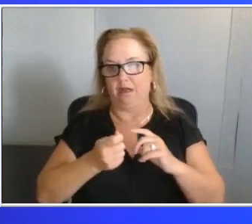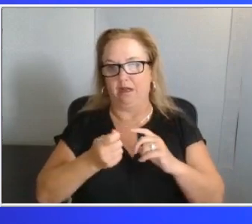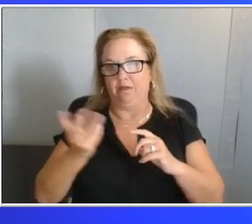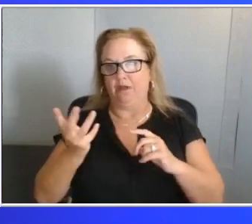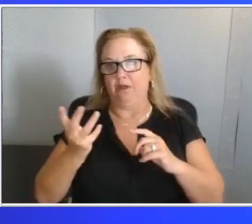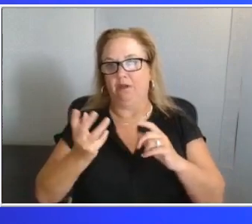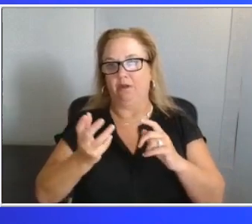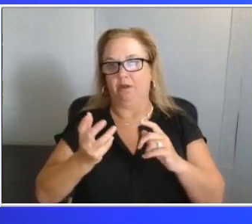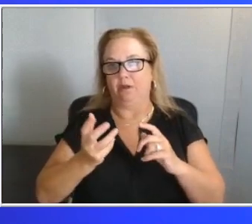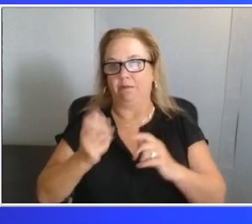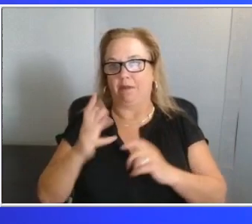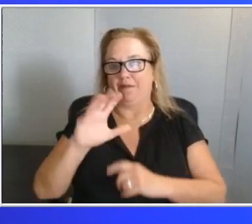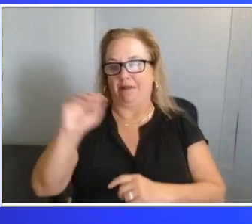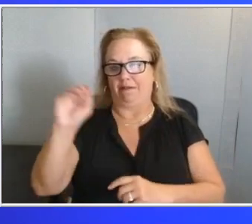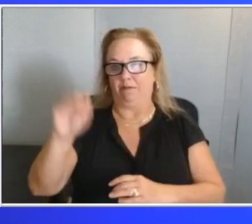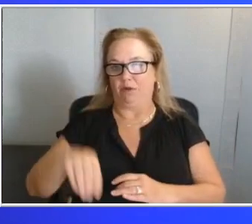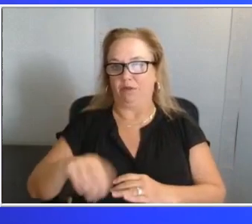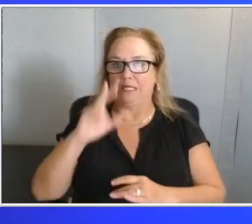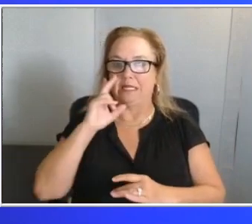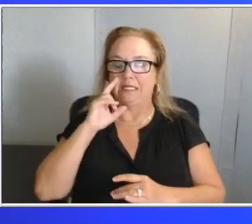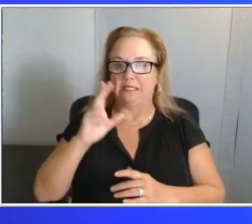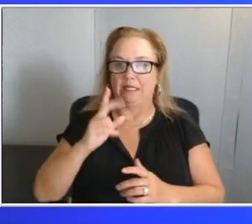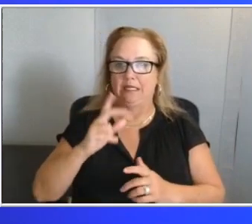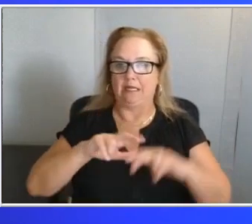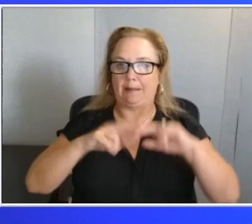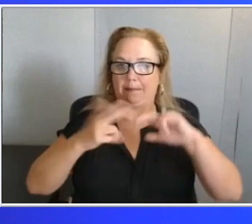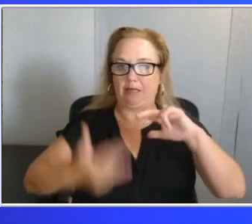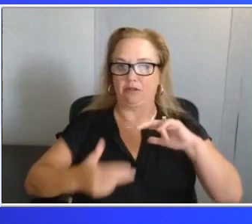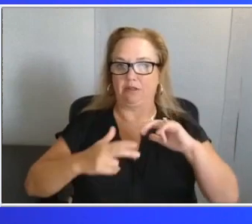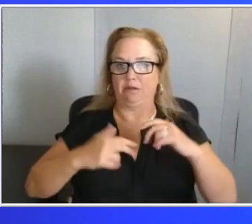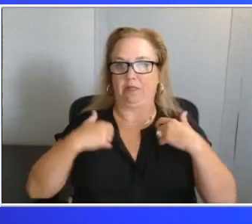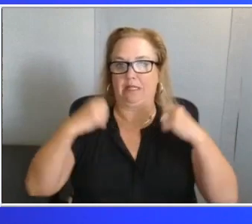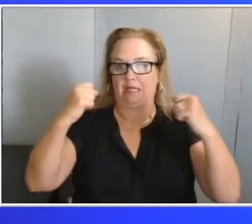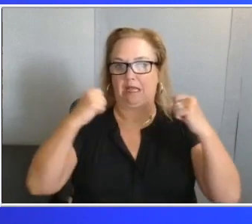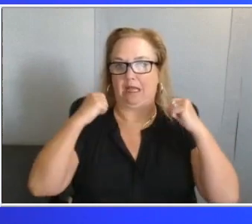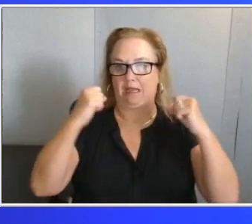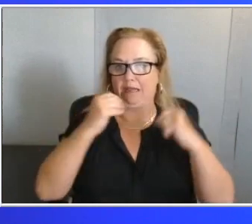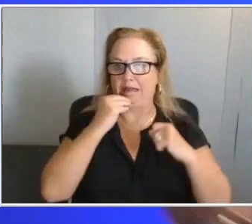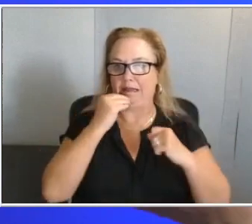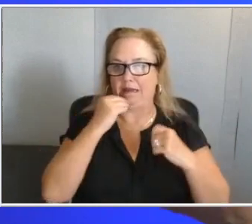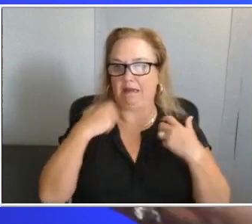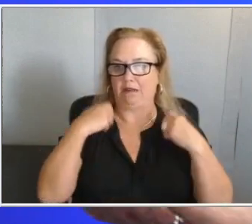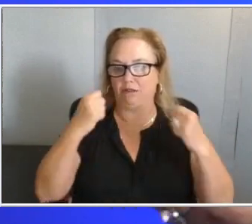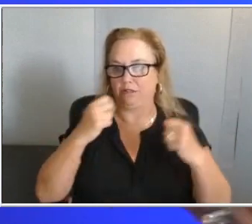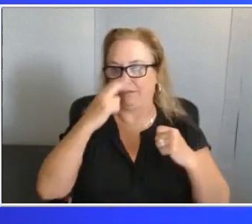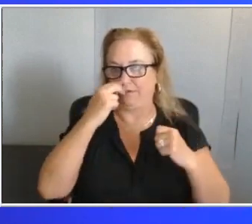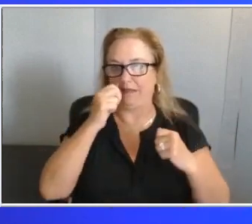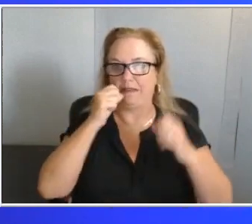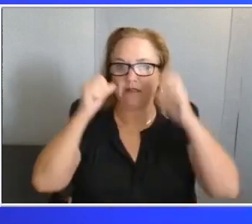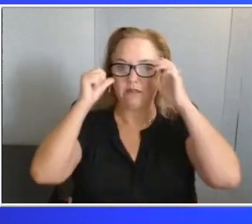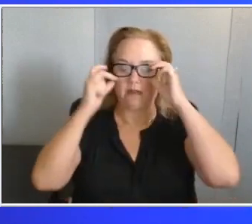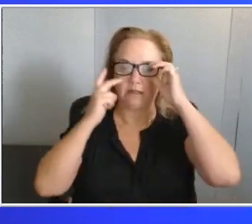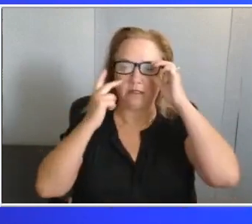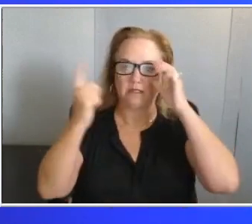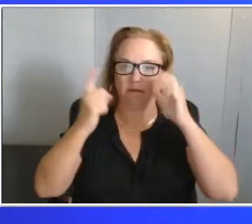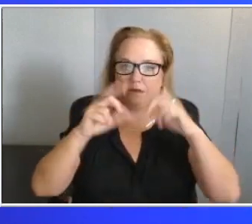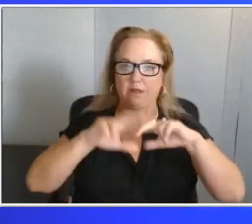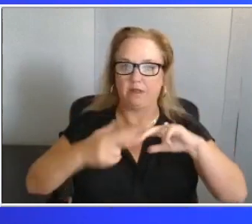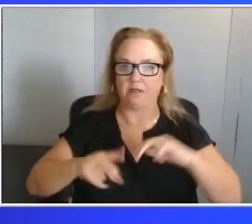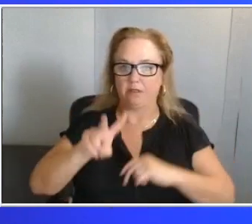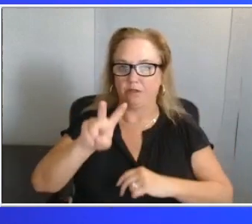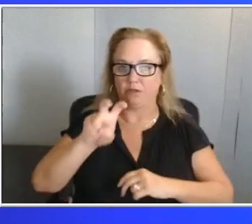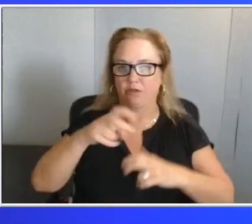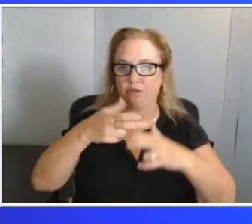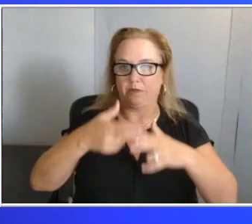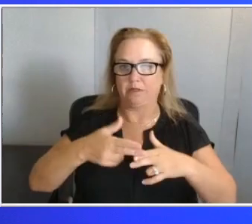maybe 5%, I see major weight loss with diet and exercise. And it's kind of funny, yesterday I saw somebody who lost over 200 pounds with